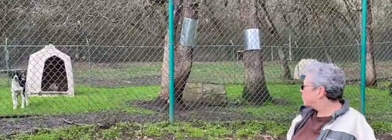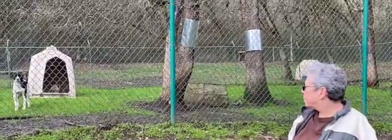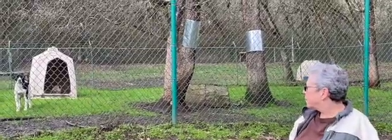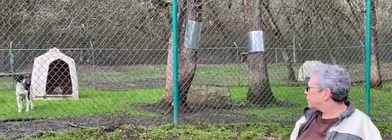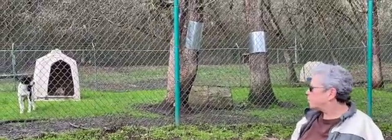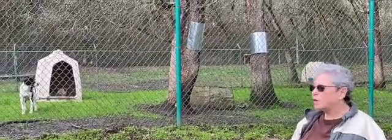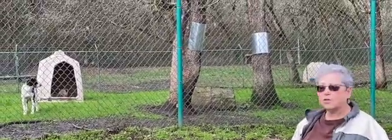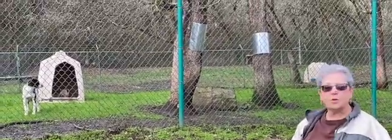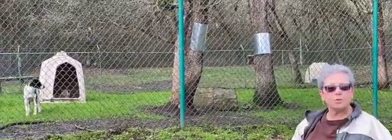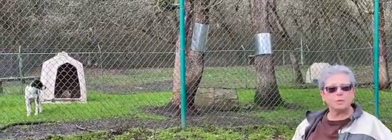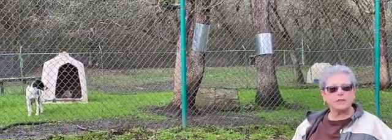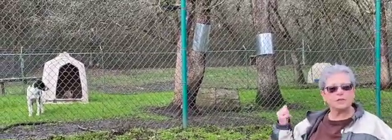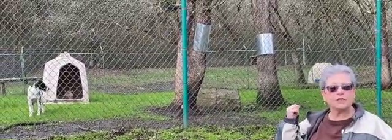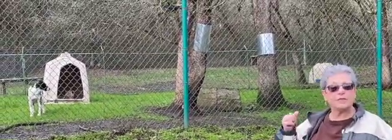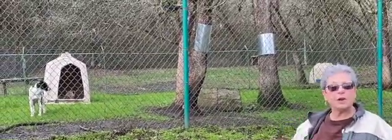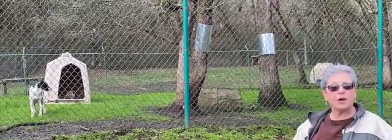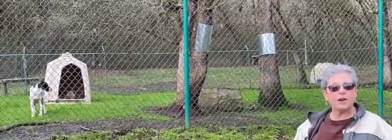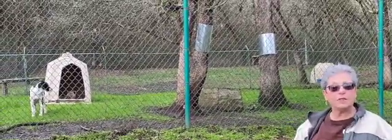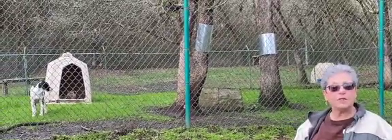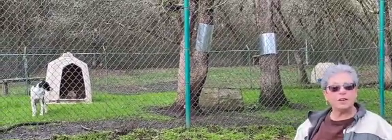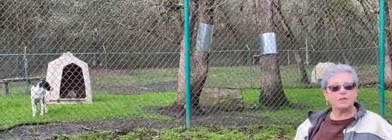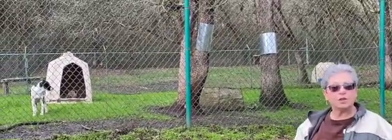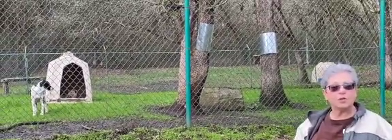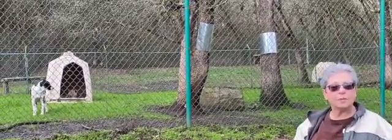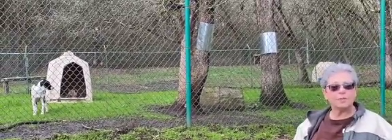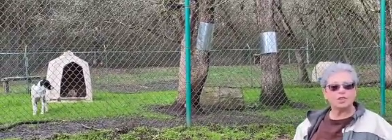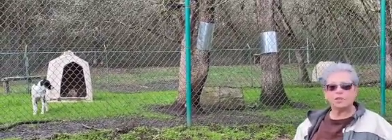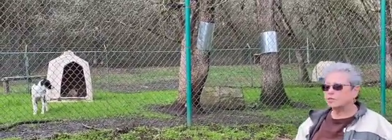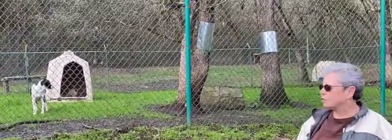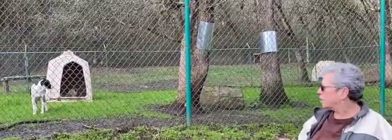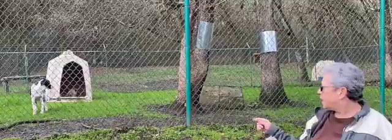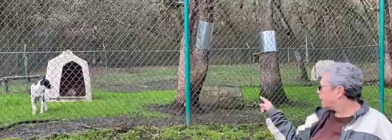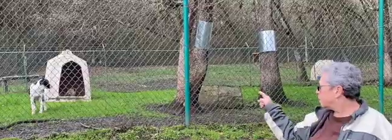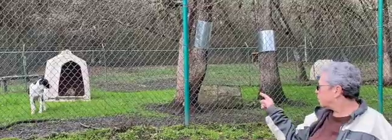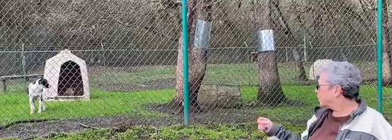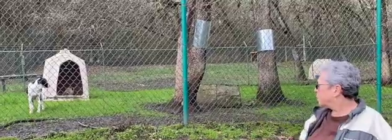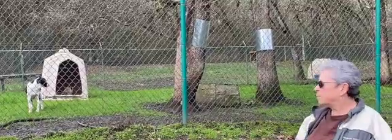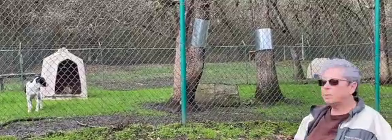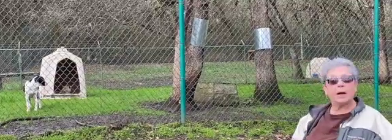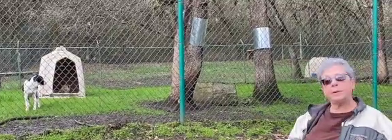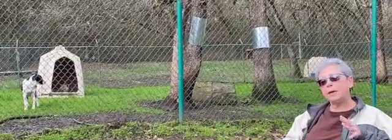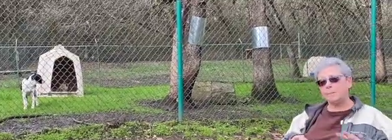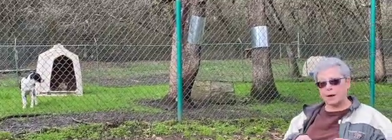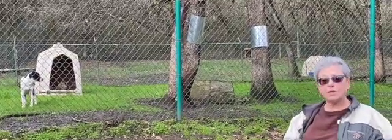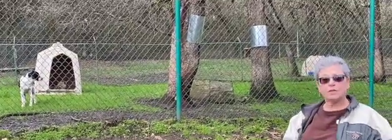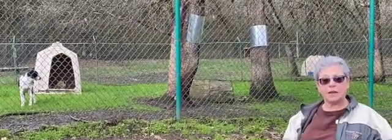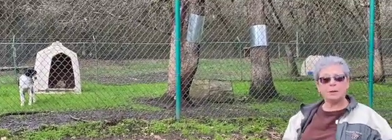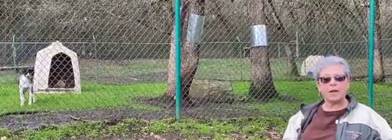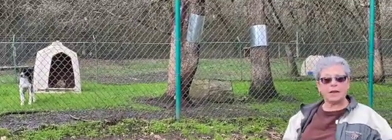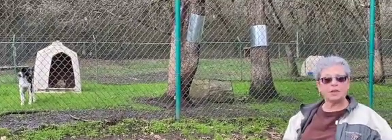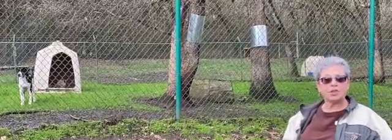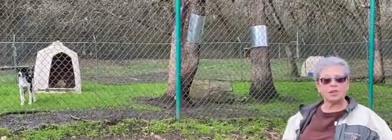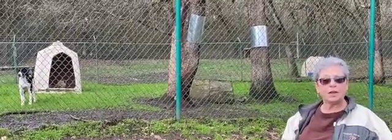he was about 8 weeks old, we went to Saving Grace, the local shelter, and we found him a puppy about the